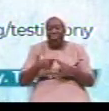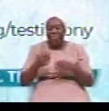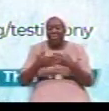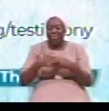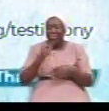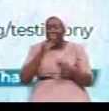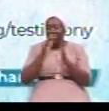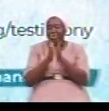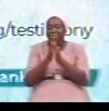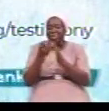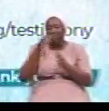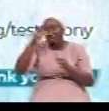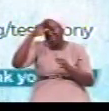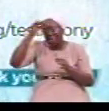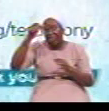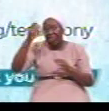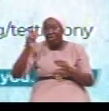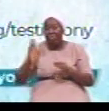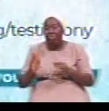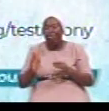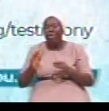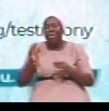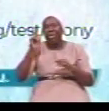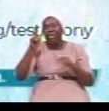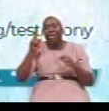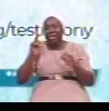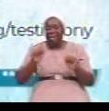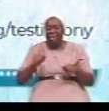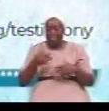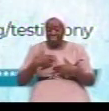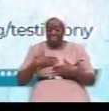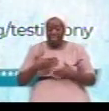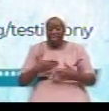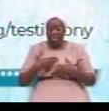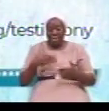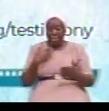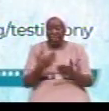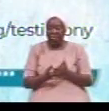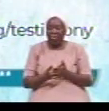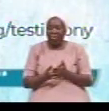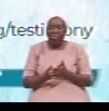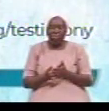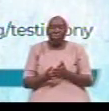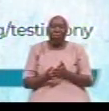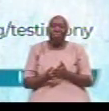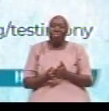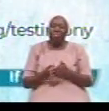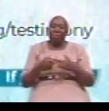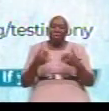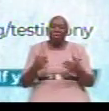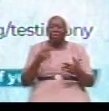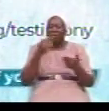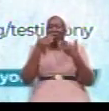of the man of God, he can breathe well, and he even slept better. Thank God.